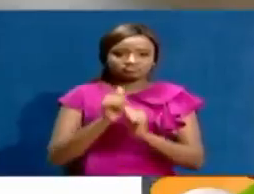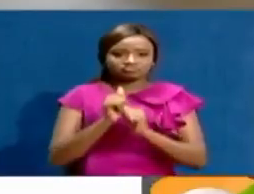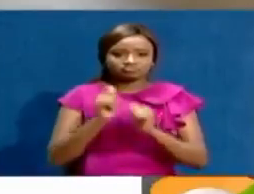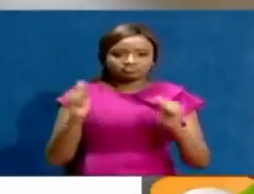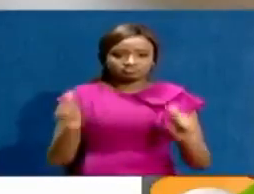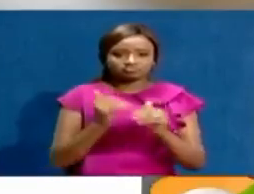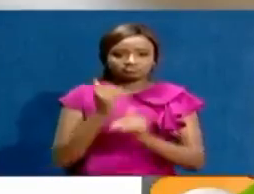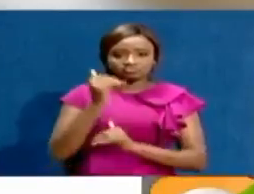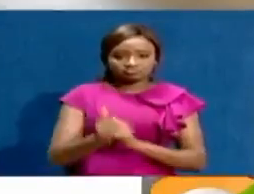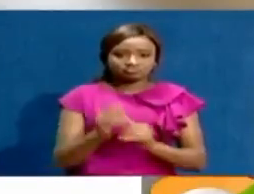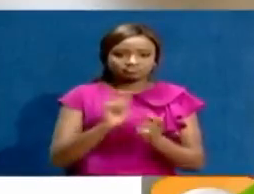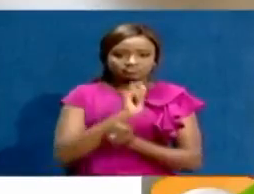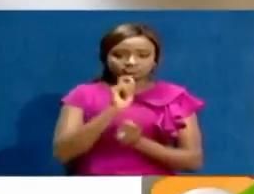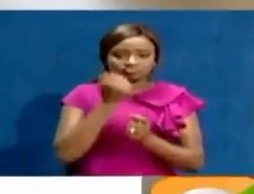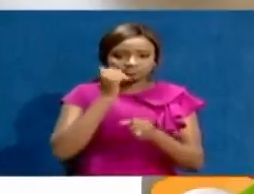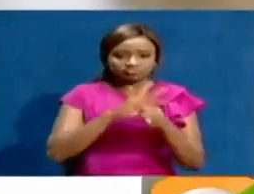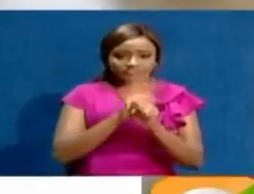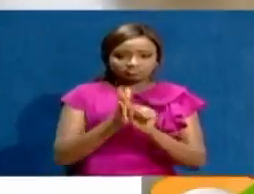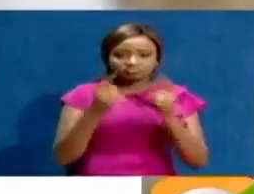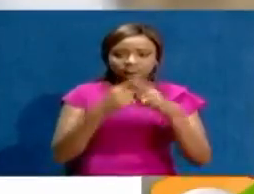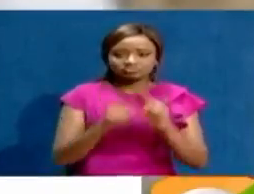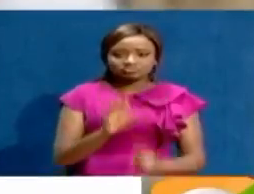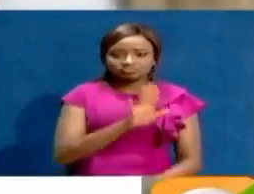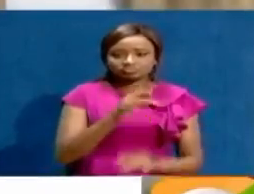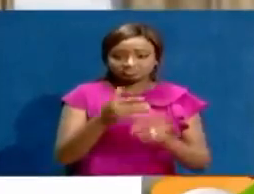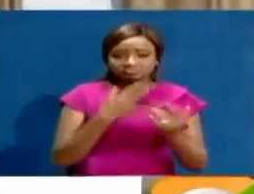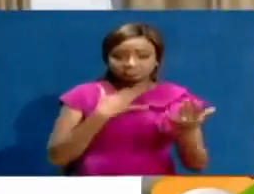in the post-COVID era. President Kenyatta welcomed